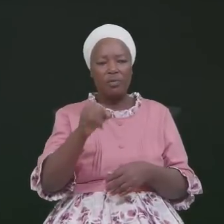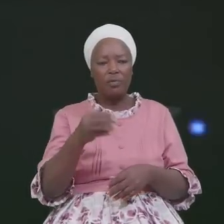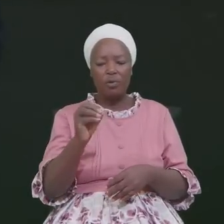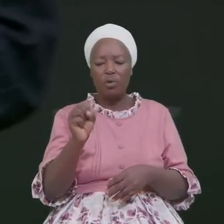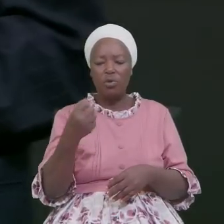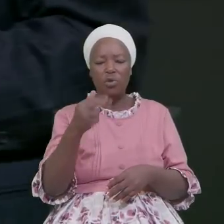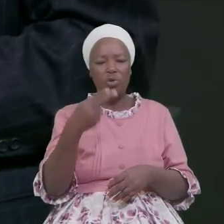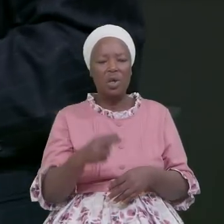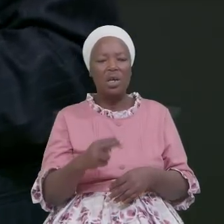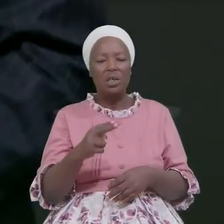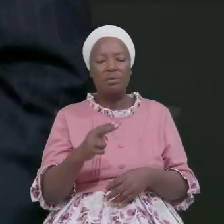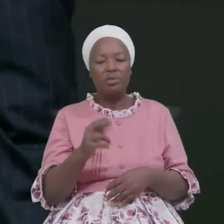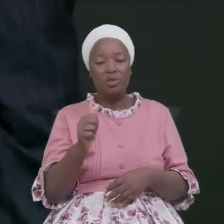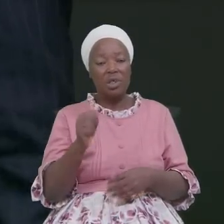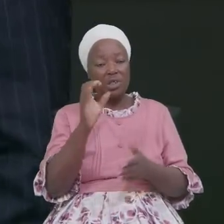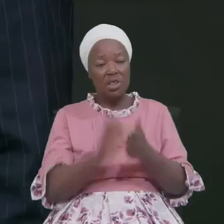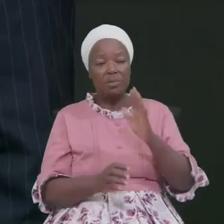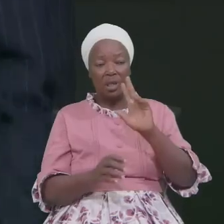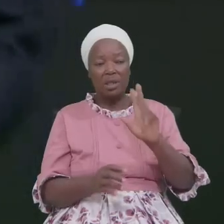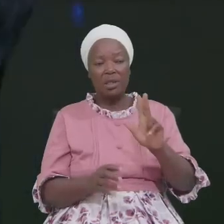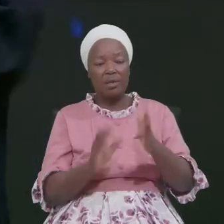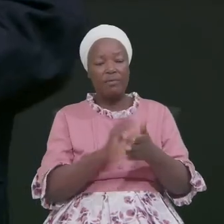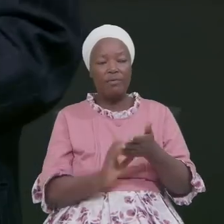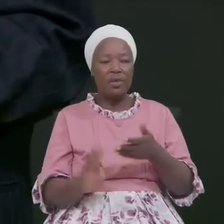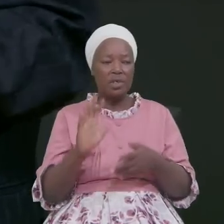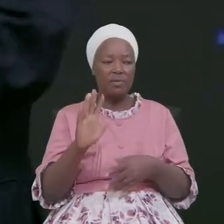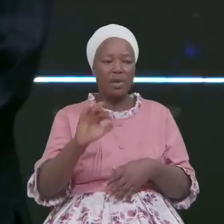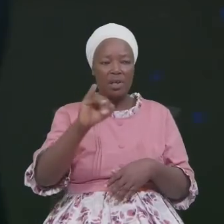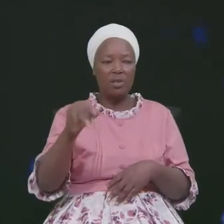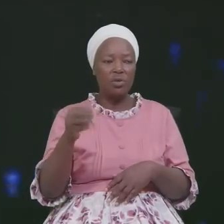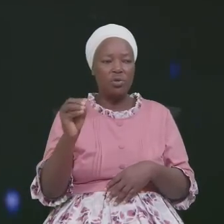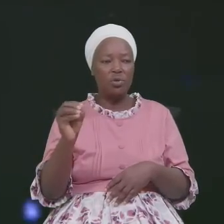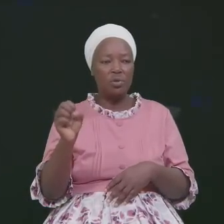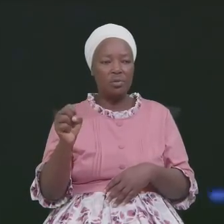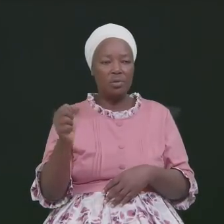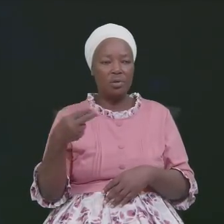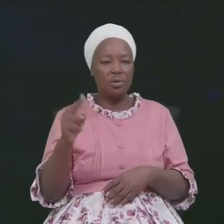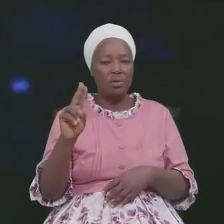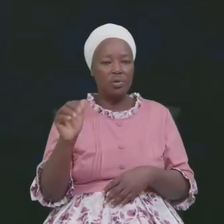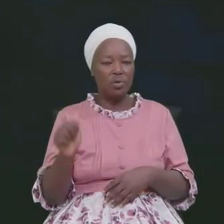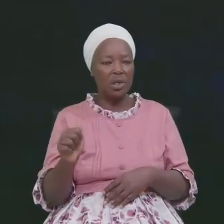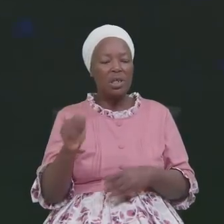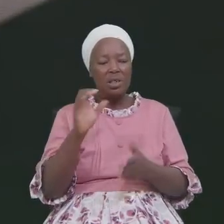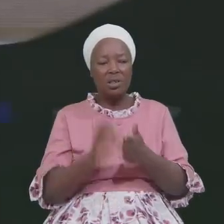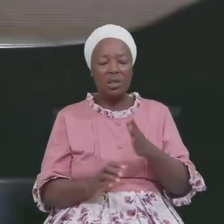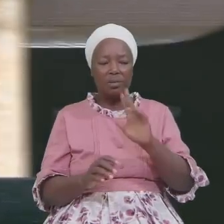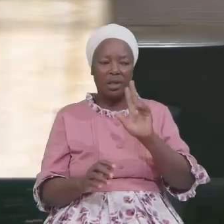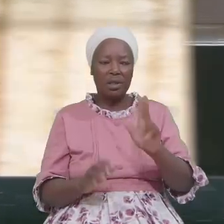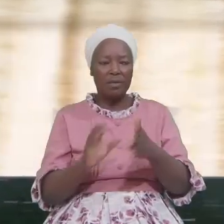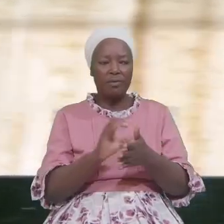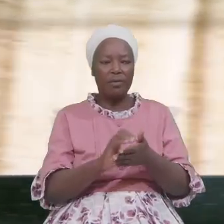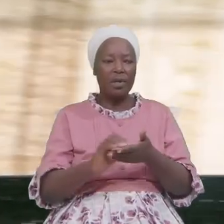Joshua chapter 3, and we're looking at verse 5. Joshua chapter 3, and we're looking